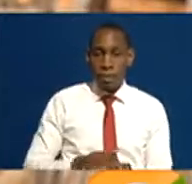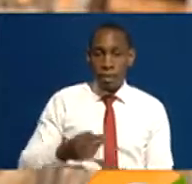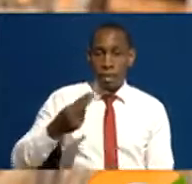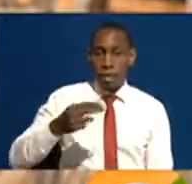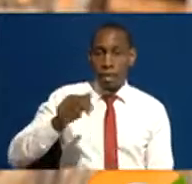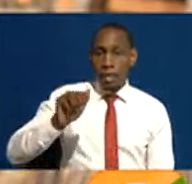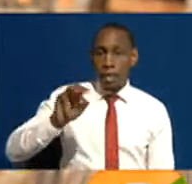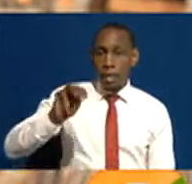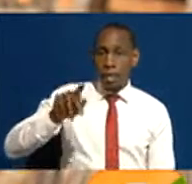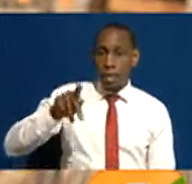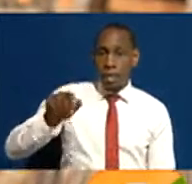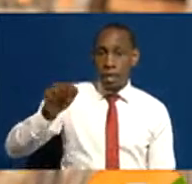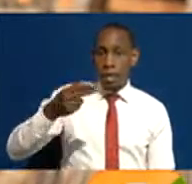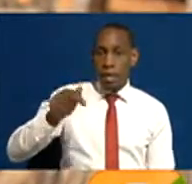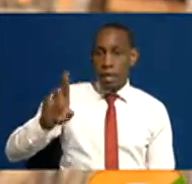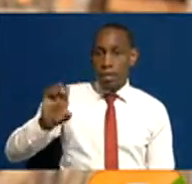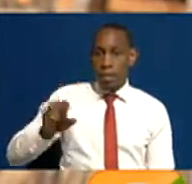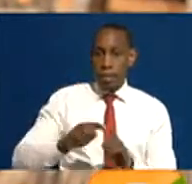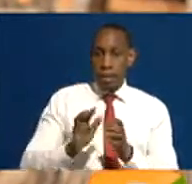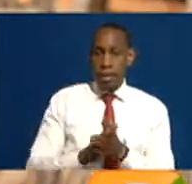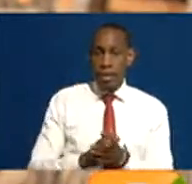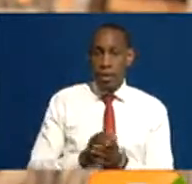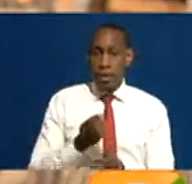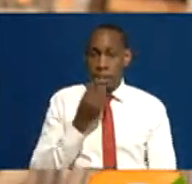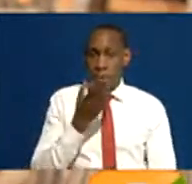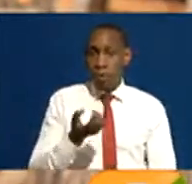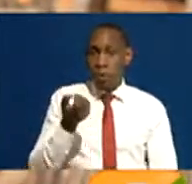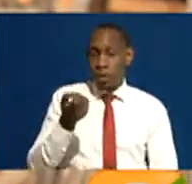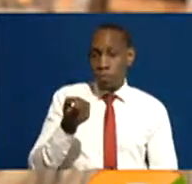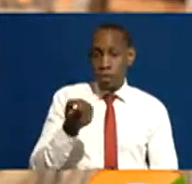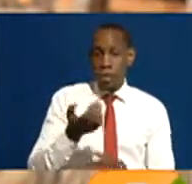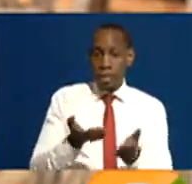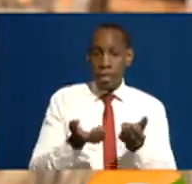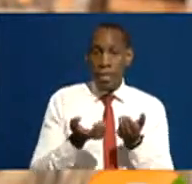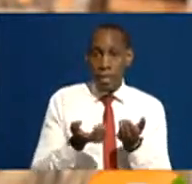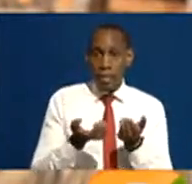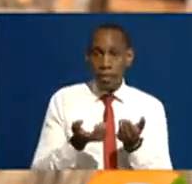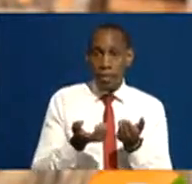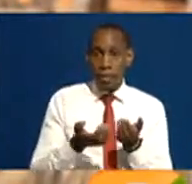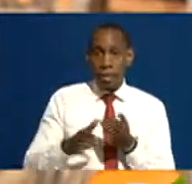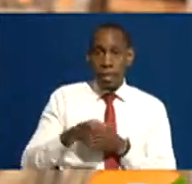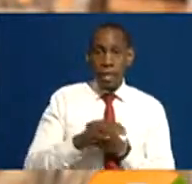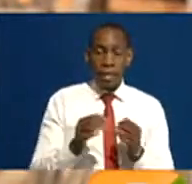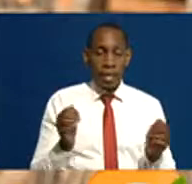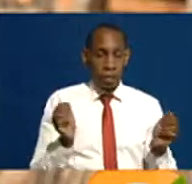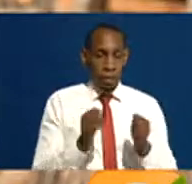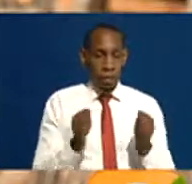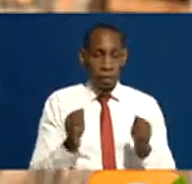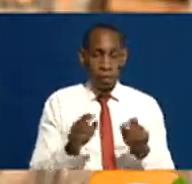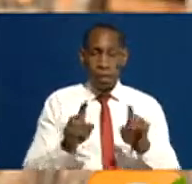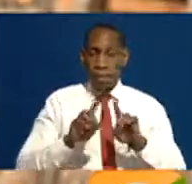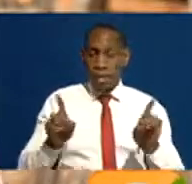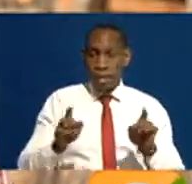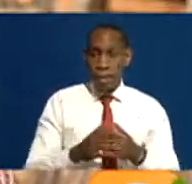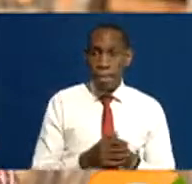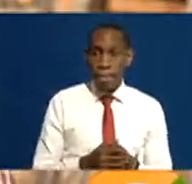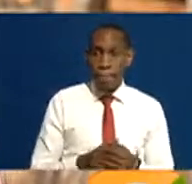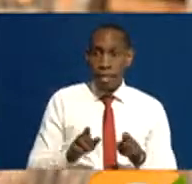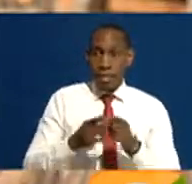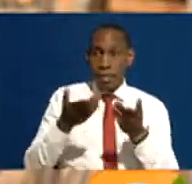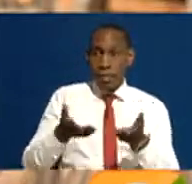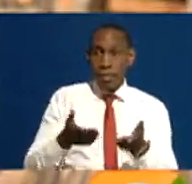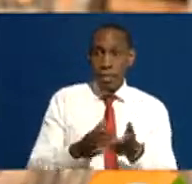Chabokuwa kwa amsha bado ni joto kiasi kwao. Juu amsha inataka actually a very cool area. Lakini because hata hapa